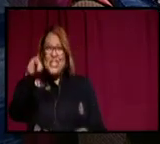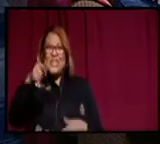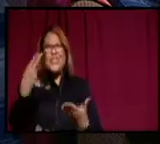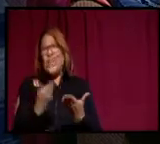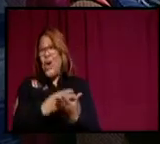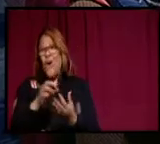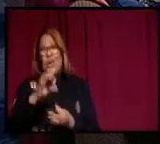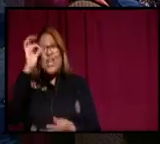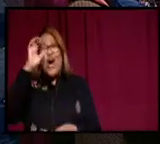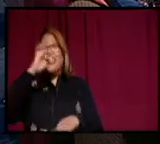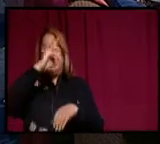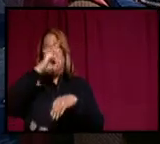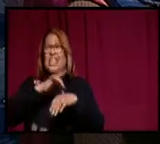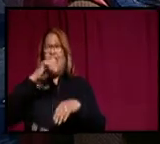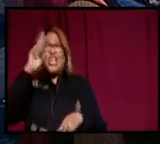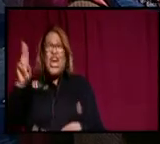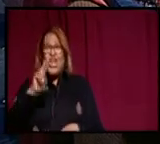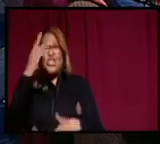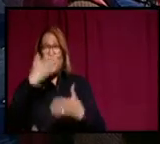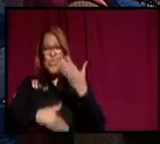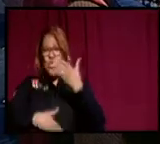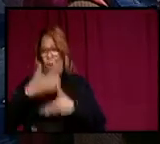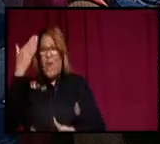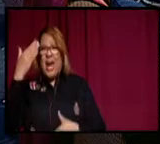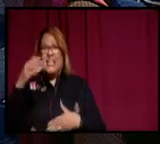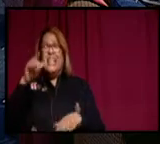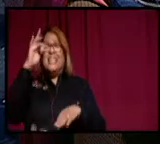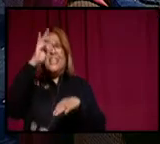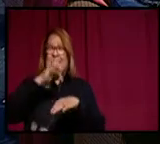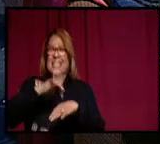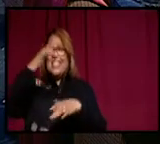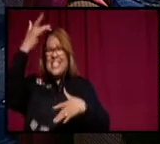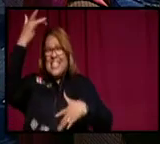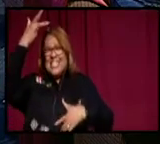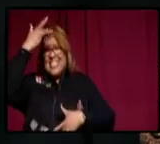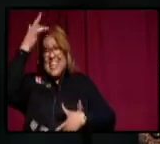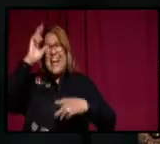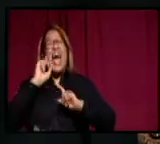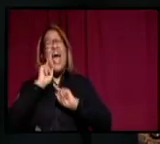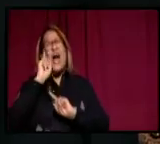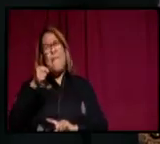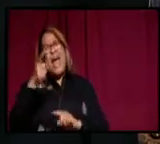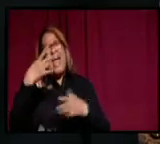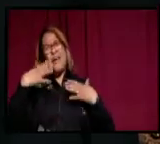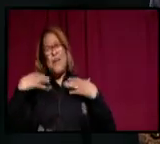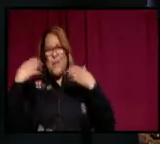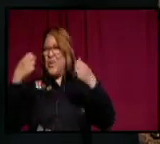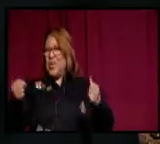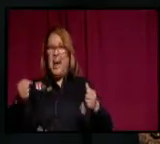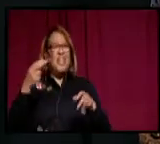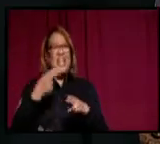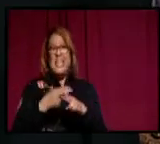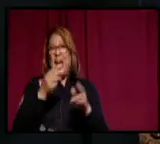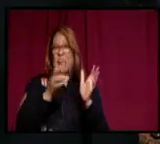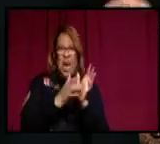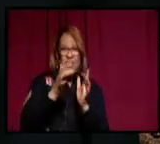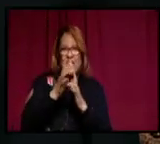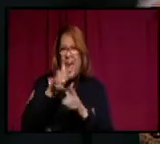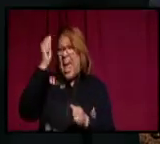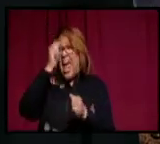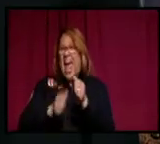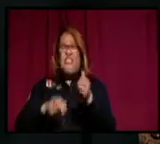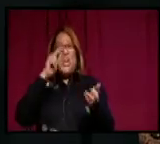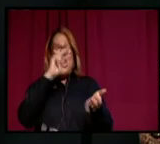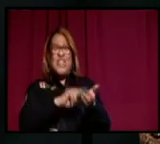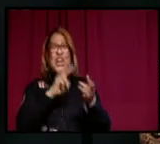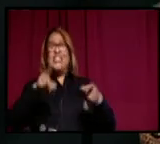will touch and use your hands to lay hands on the sick and command them to recover in the name of Jesus. I want every nurse